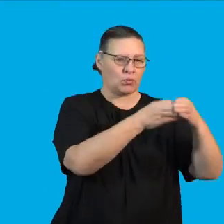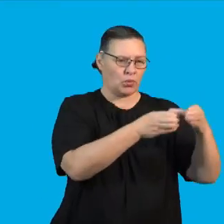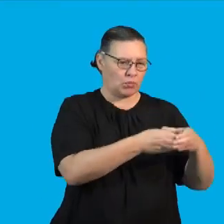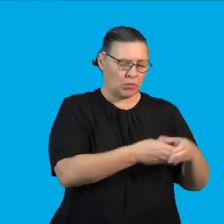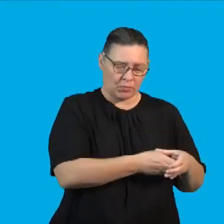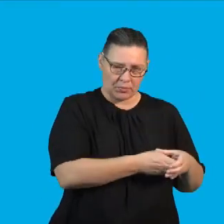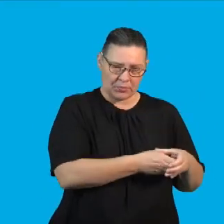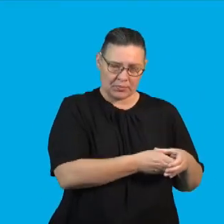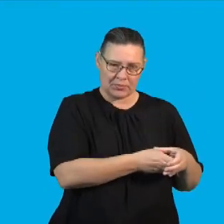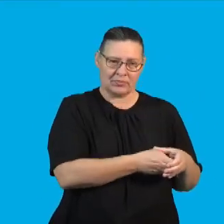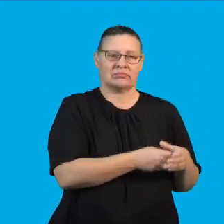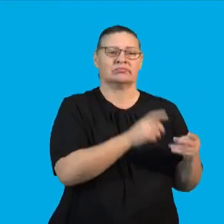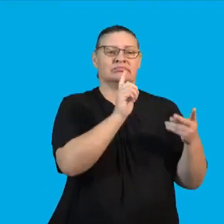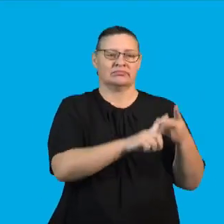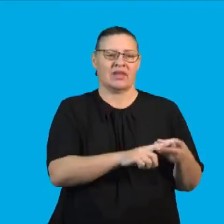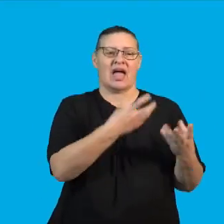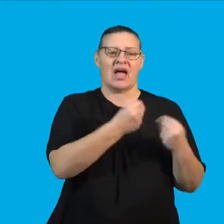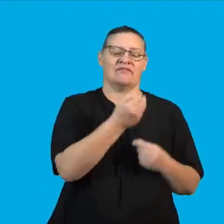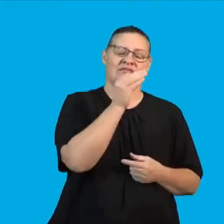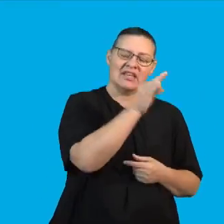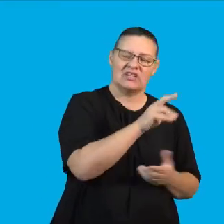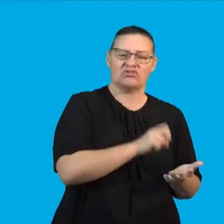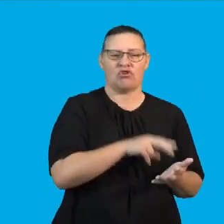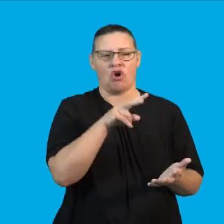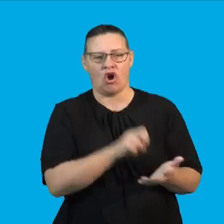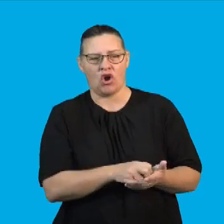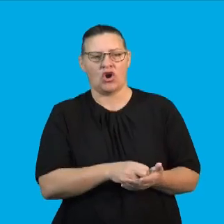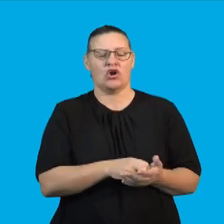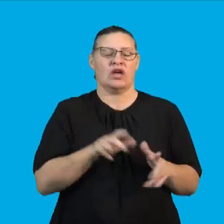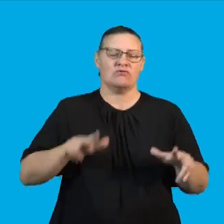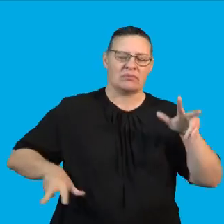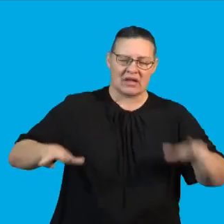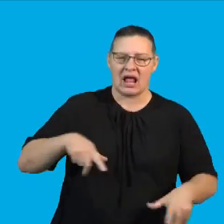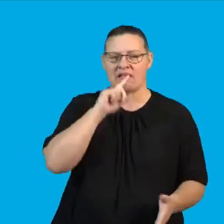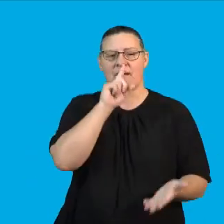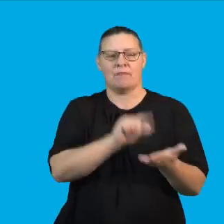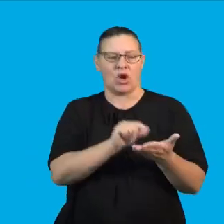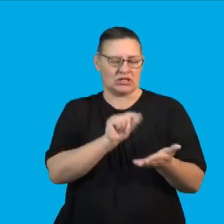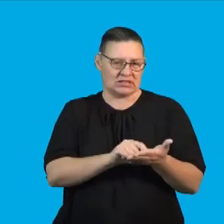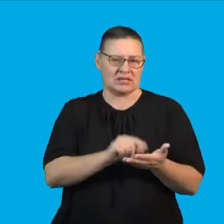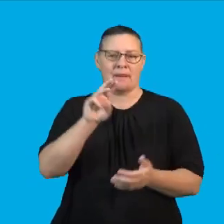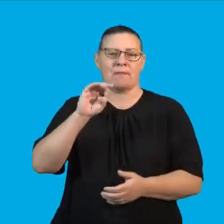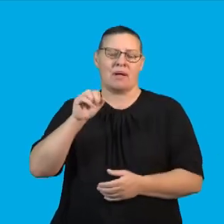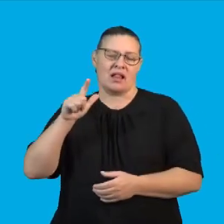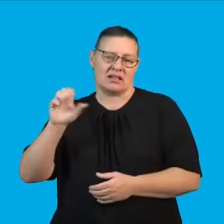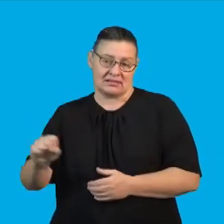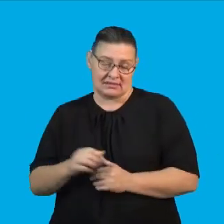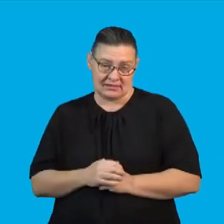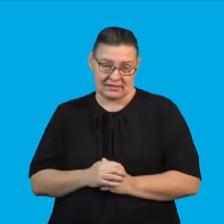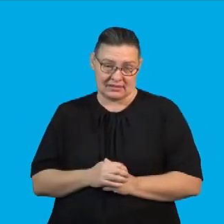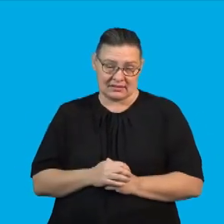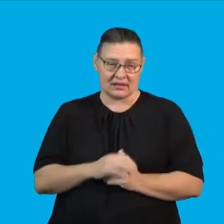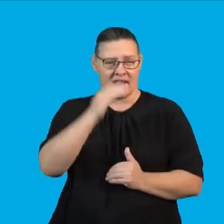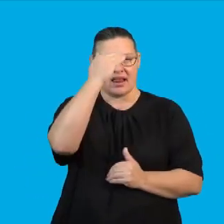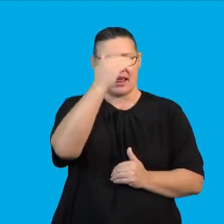got different groups of organisms. We have got fish, there are frogs, reptiles, we've got birds, and we've